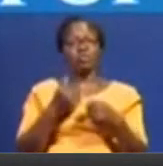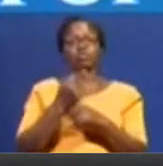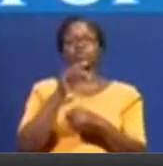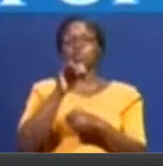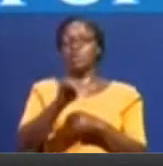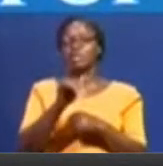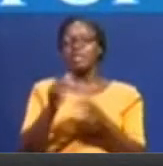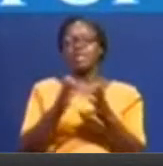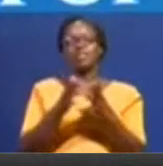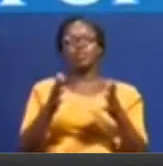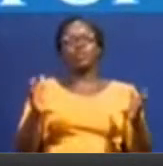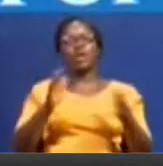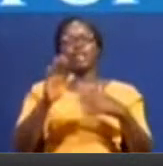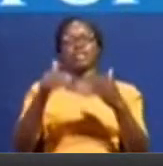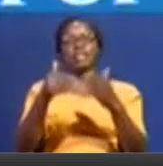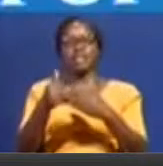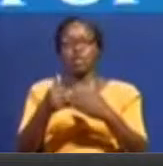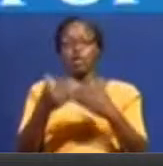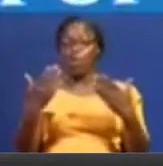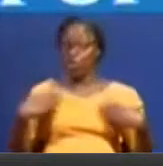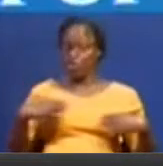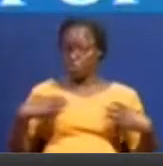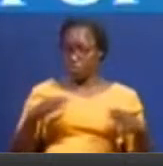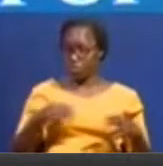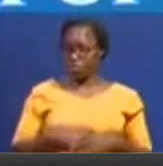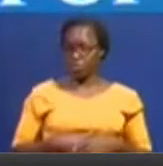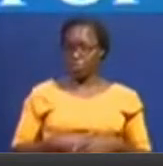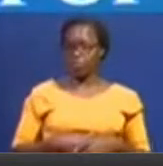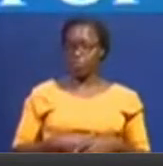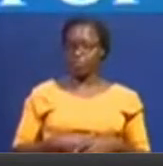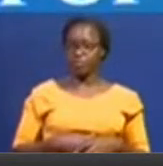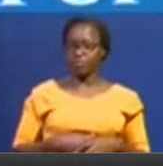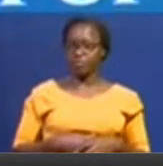there was wider reach of the people.